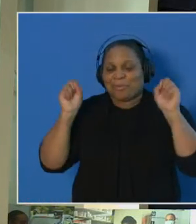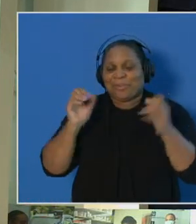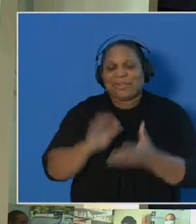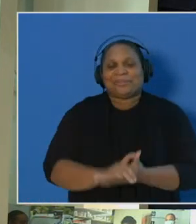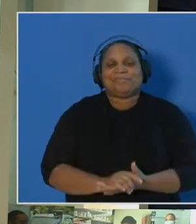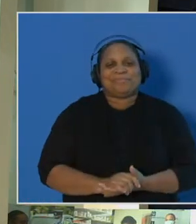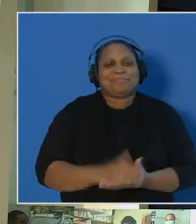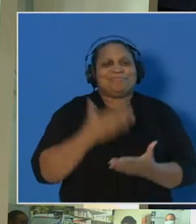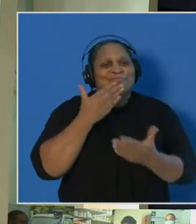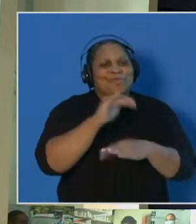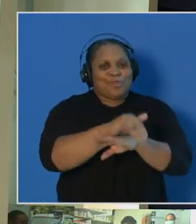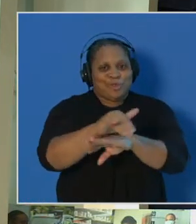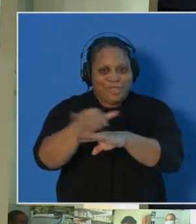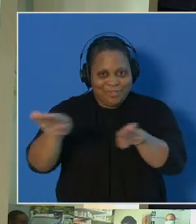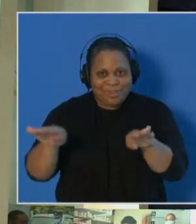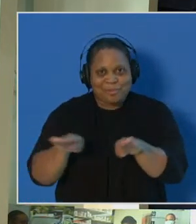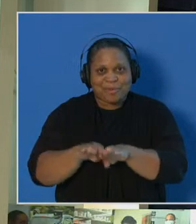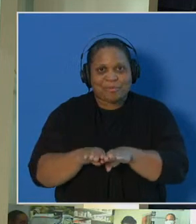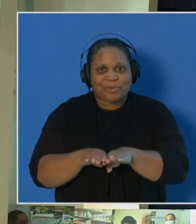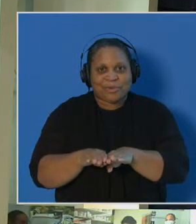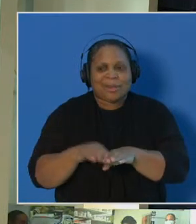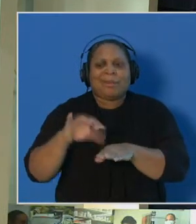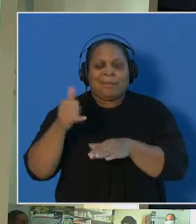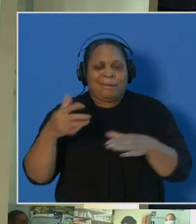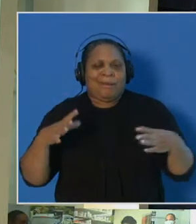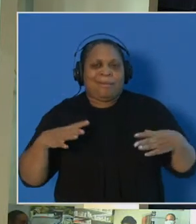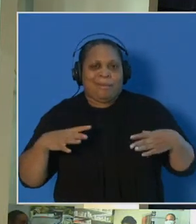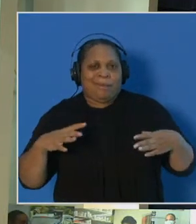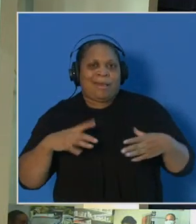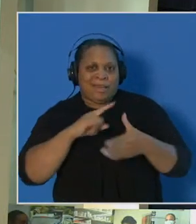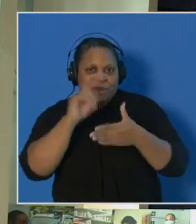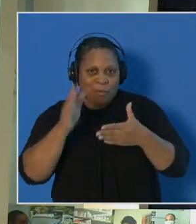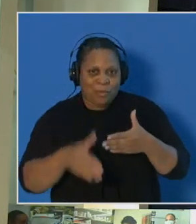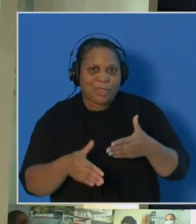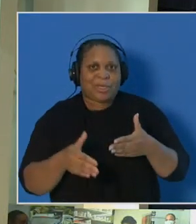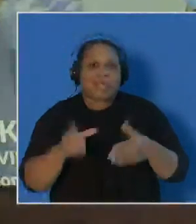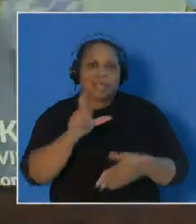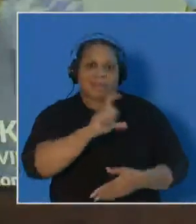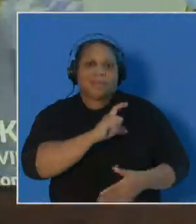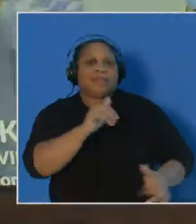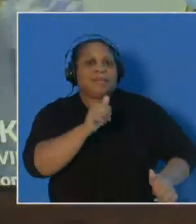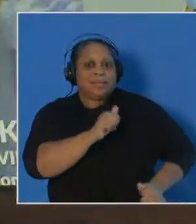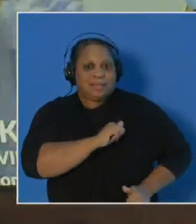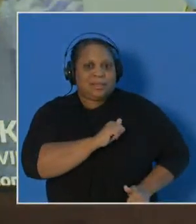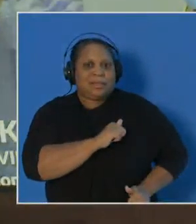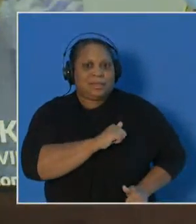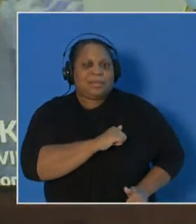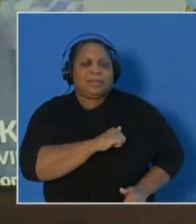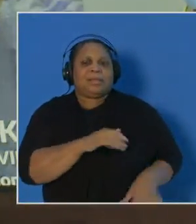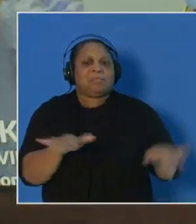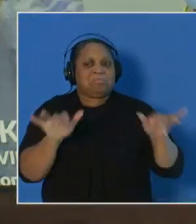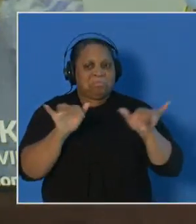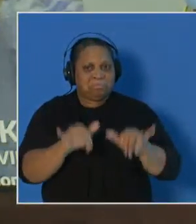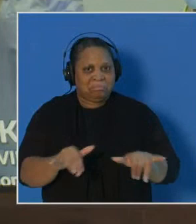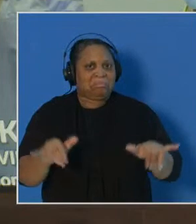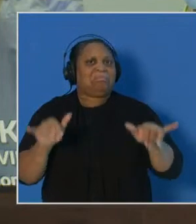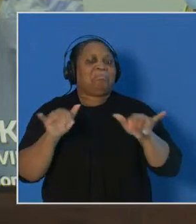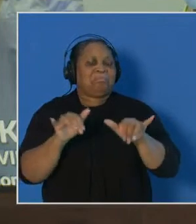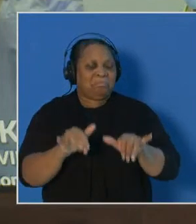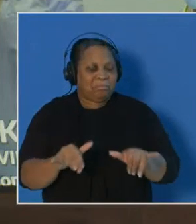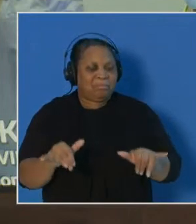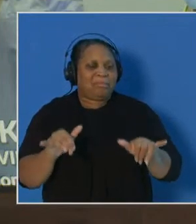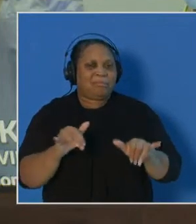Good evening, Bermuda. As we approach another holiday weekend, the Bermuda Police Service and the Royal Bermuda Regiment will maintain their